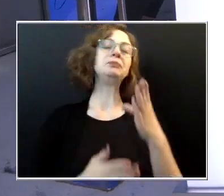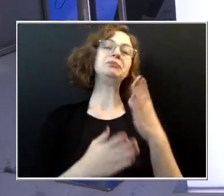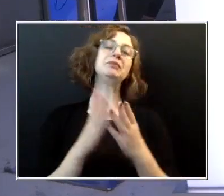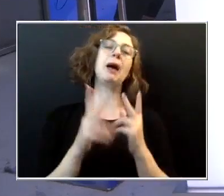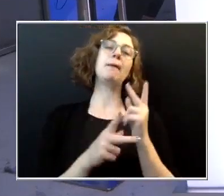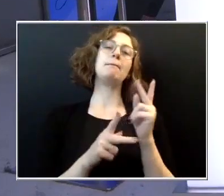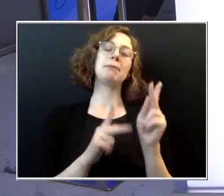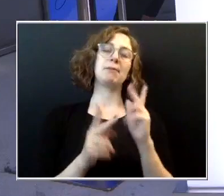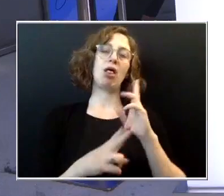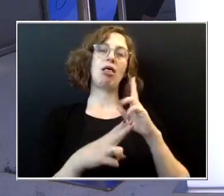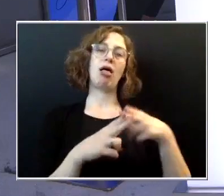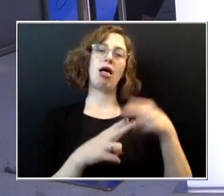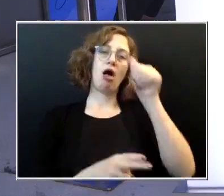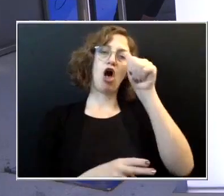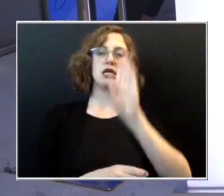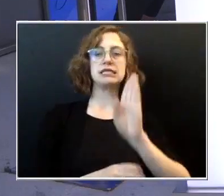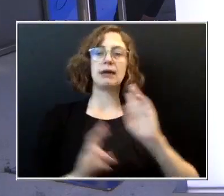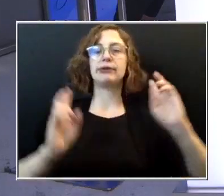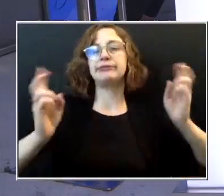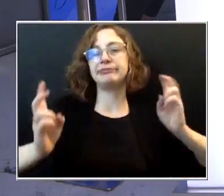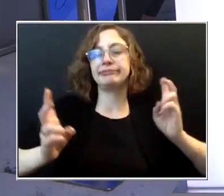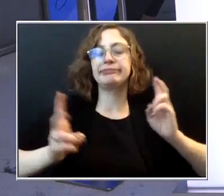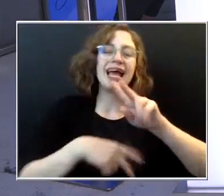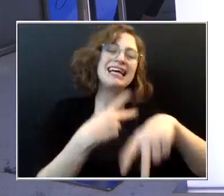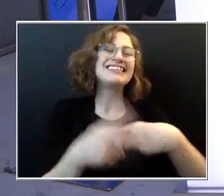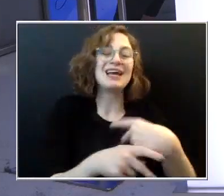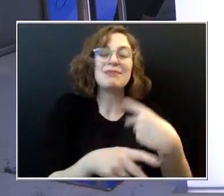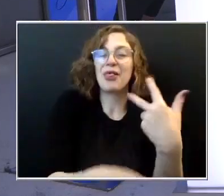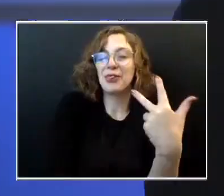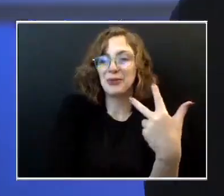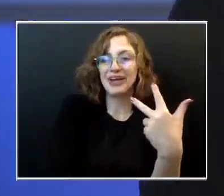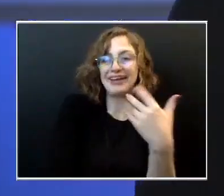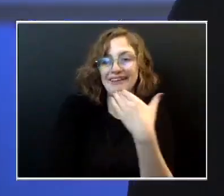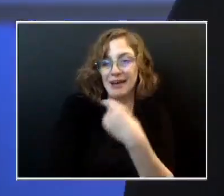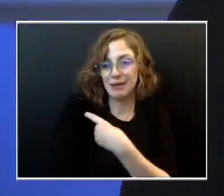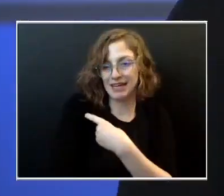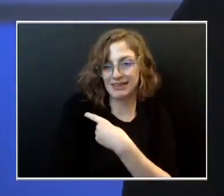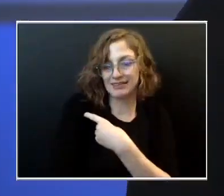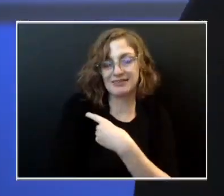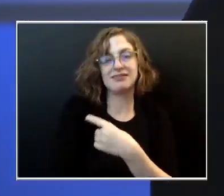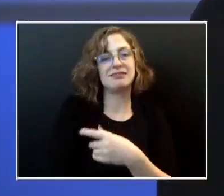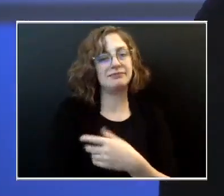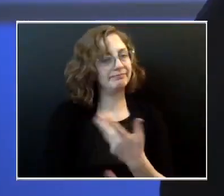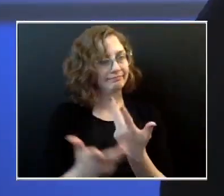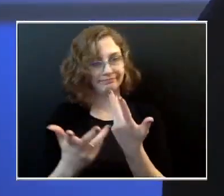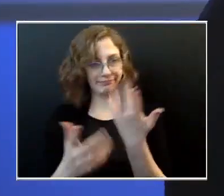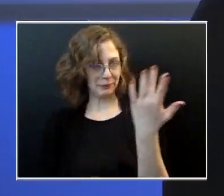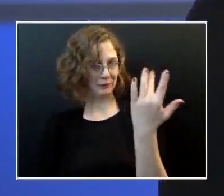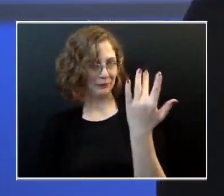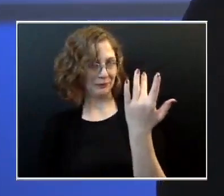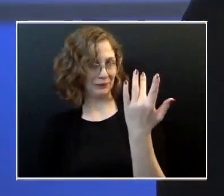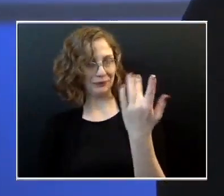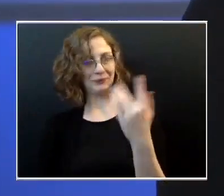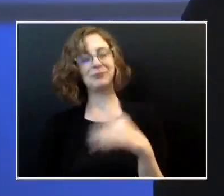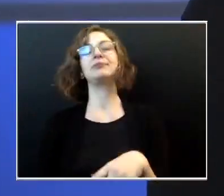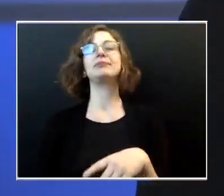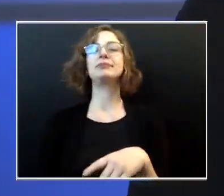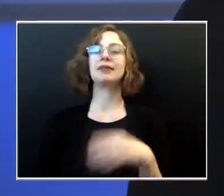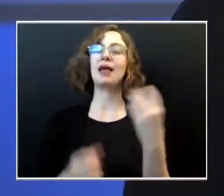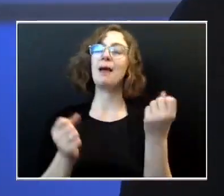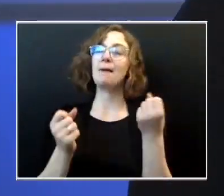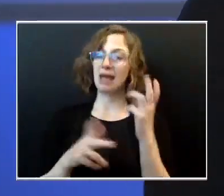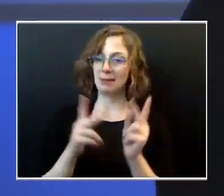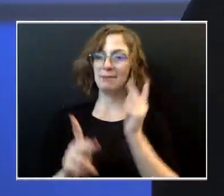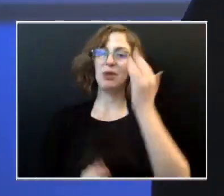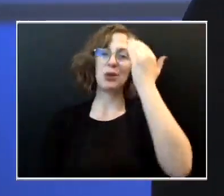diabetes. Help me understand what that means, and what does that mean in this case? Sure. So many people are familiar with the term type 1 diabetes, which